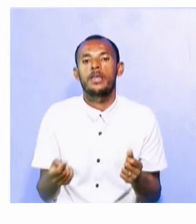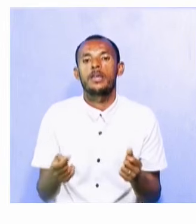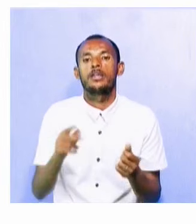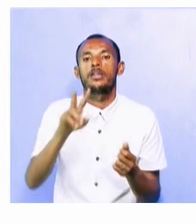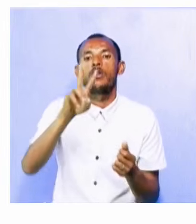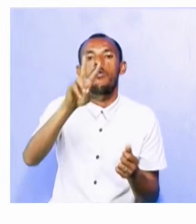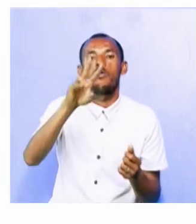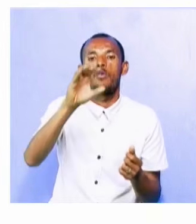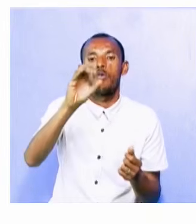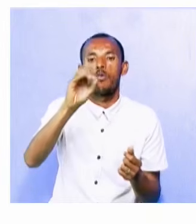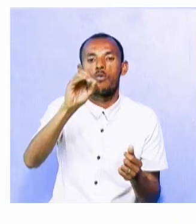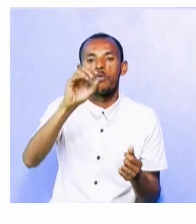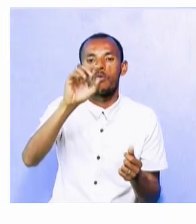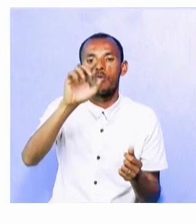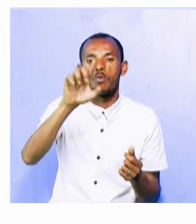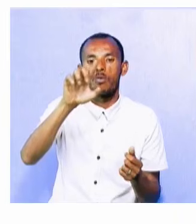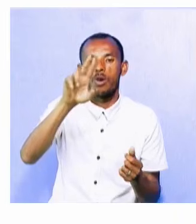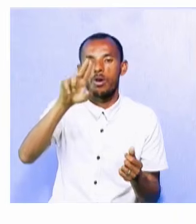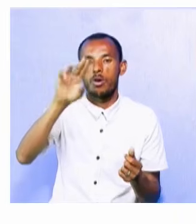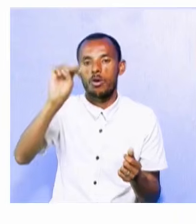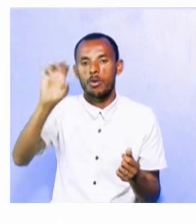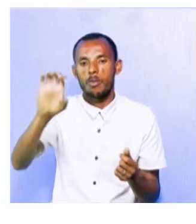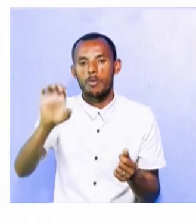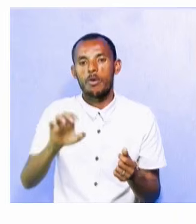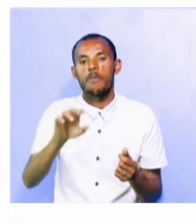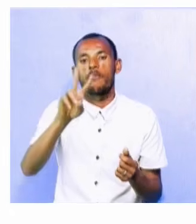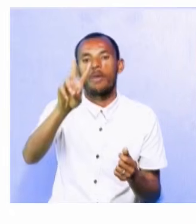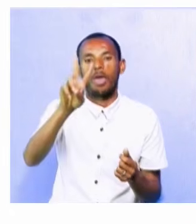volume of this